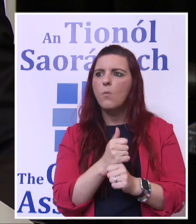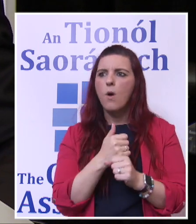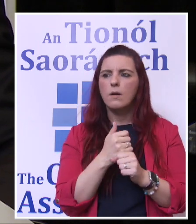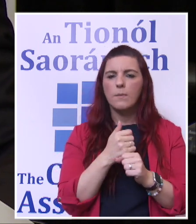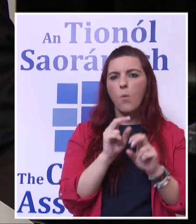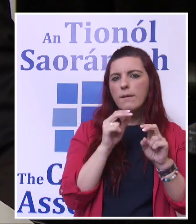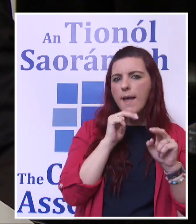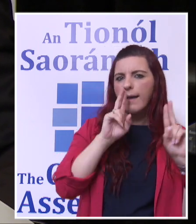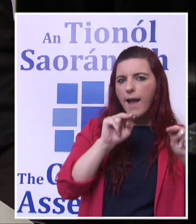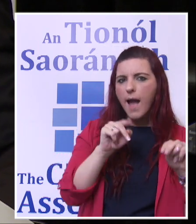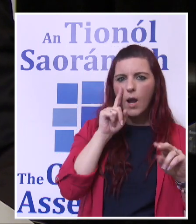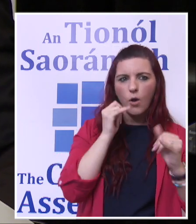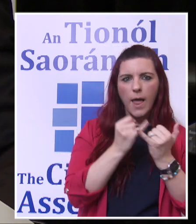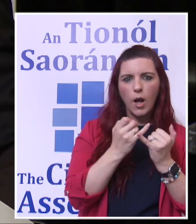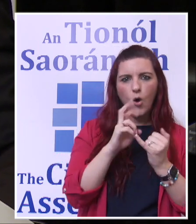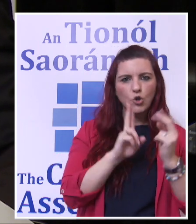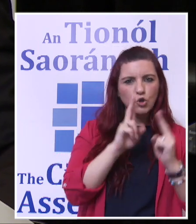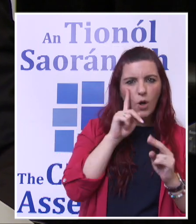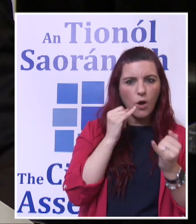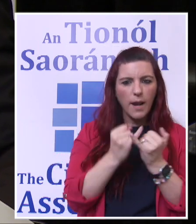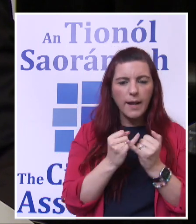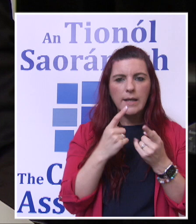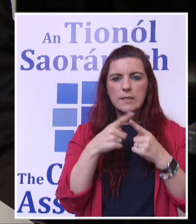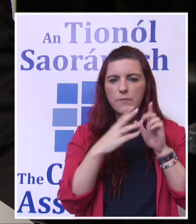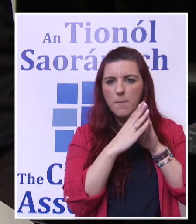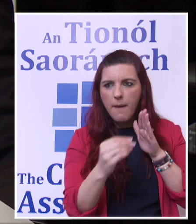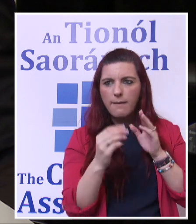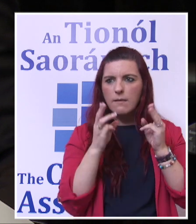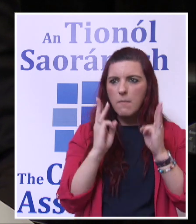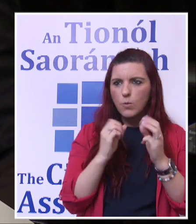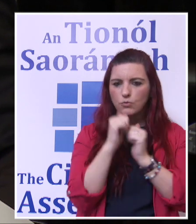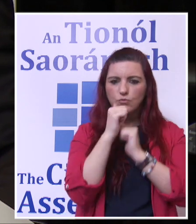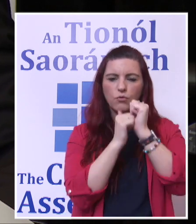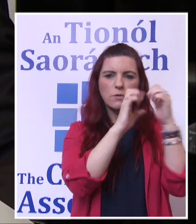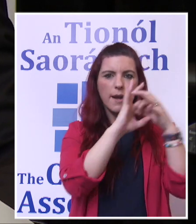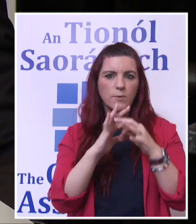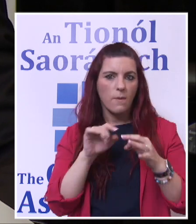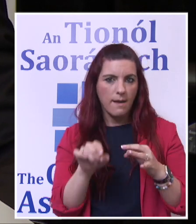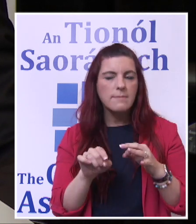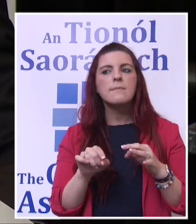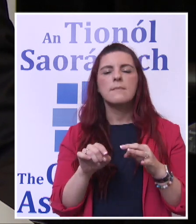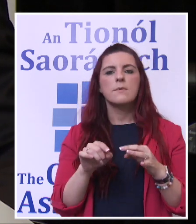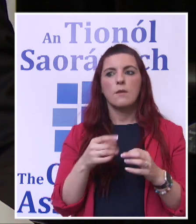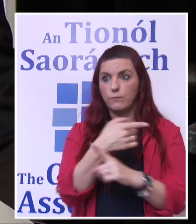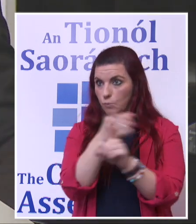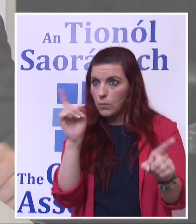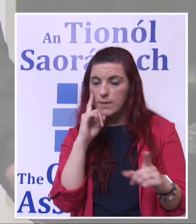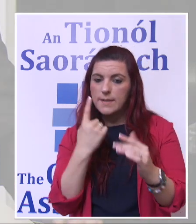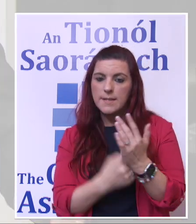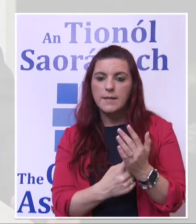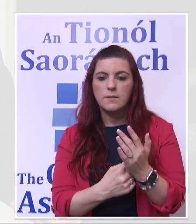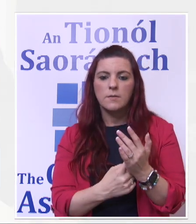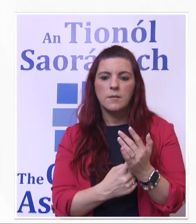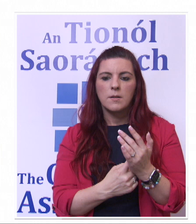could look like, and models and powers and structures around that. That's up for you to decide. When